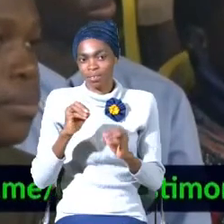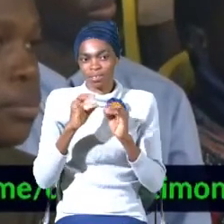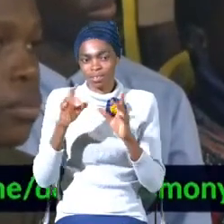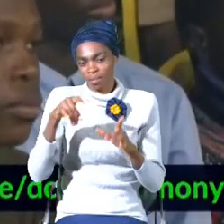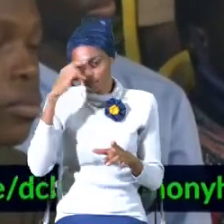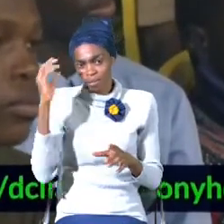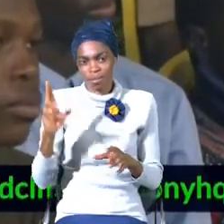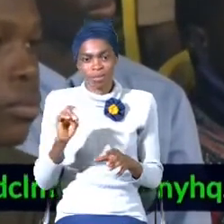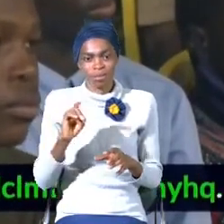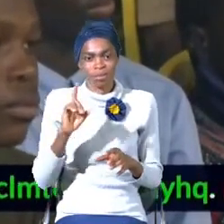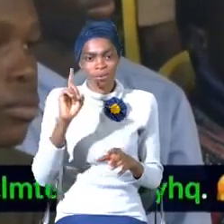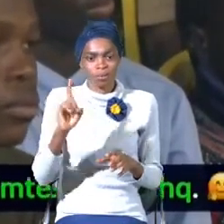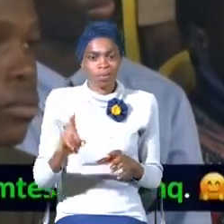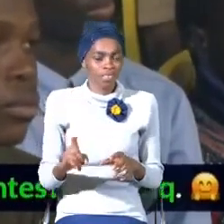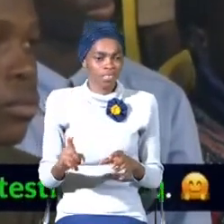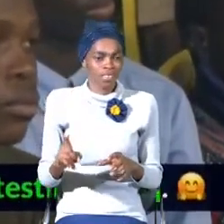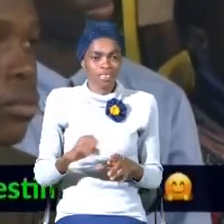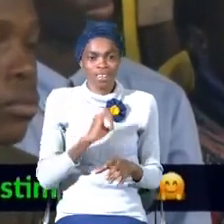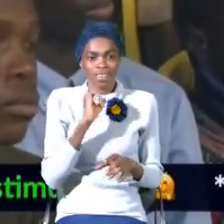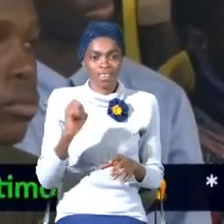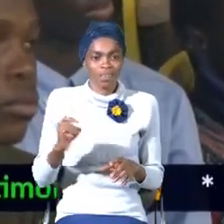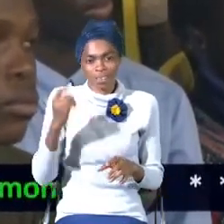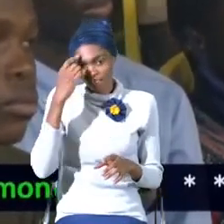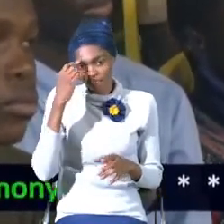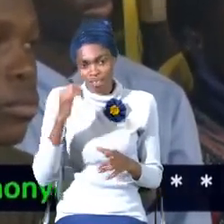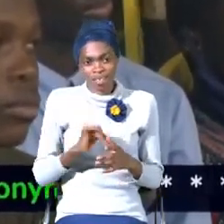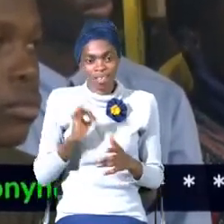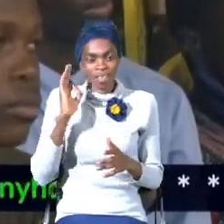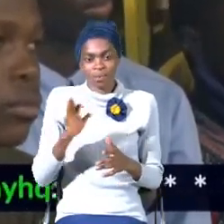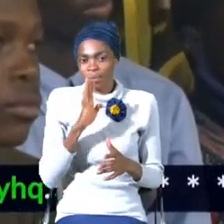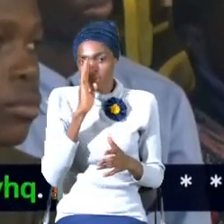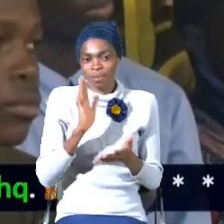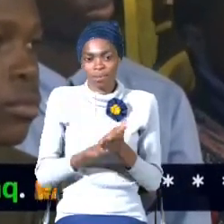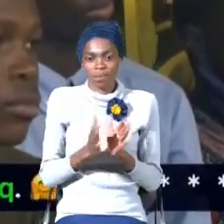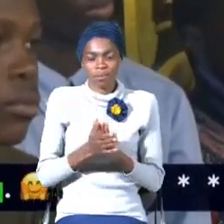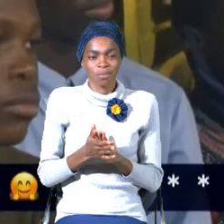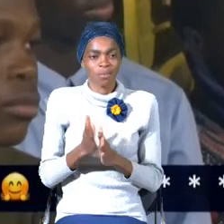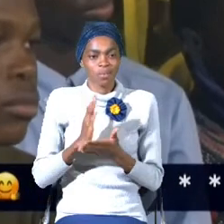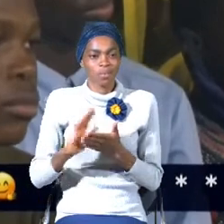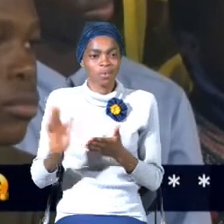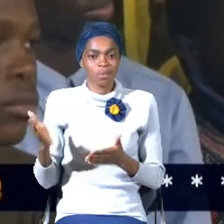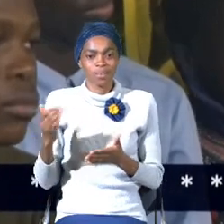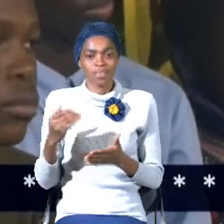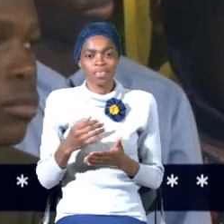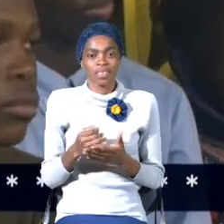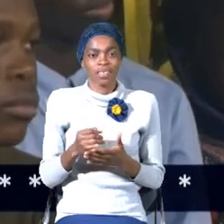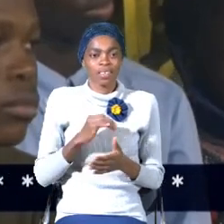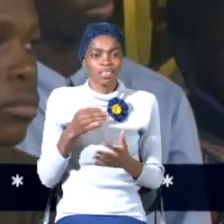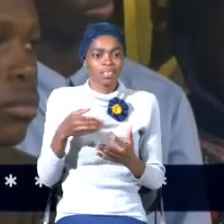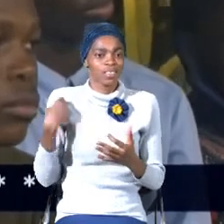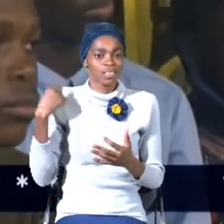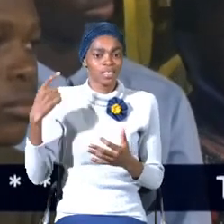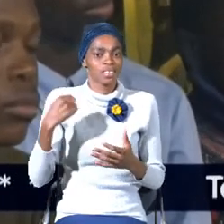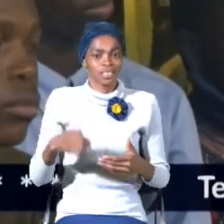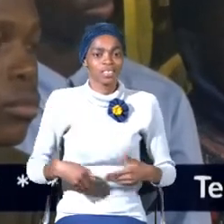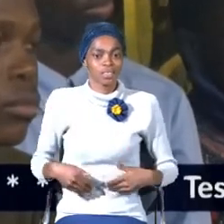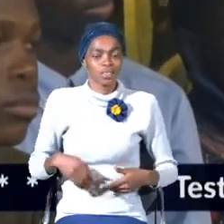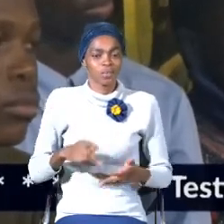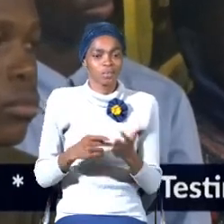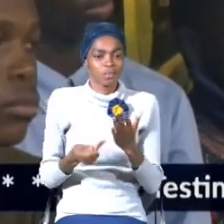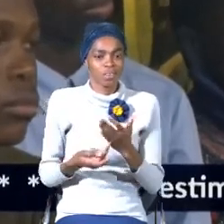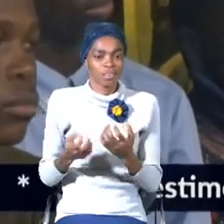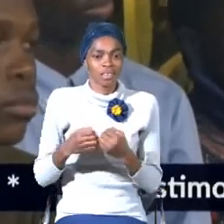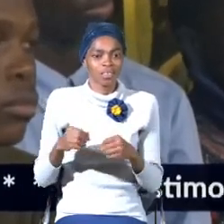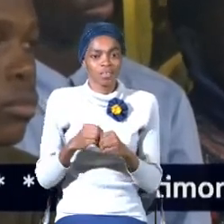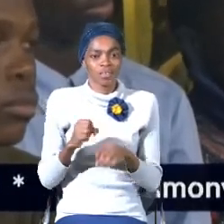today. Since the youth program and all other programs, even Impact, I'm the program since the first day, not missing